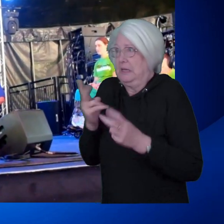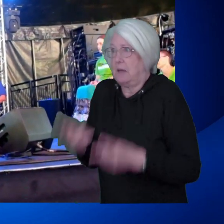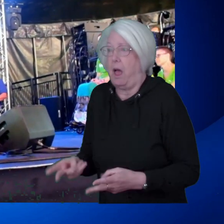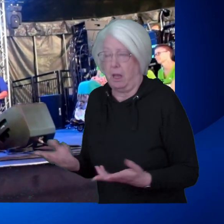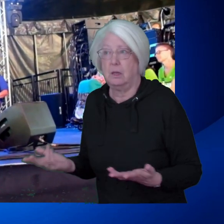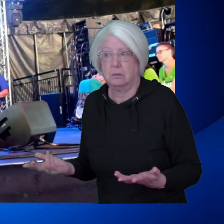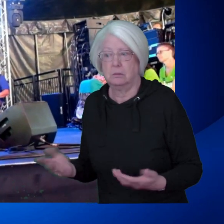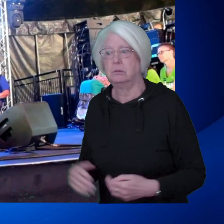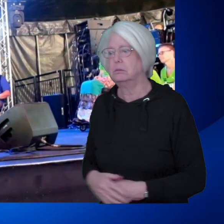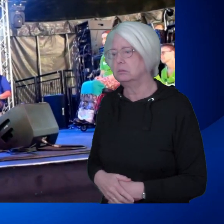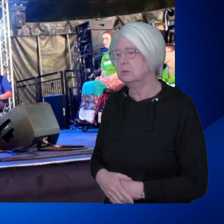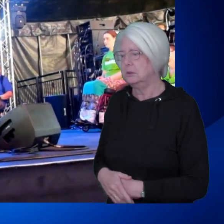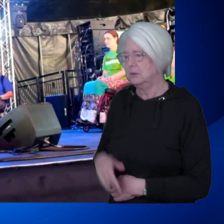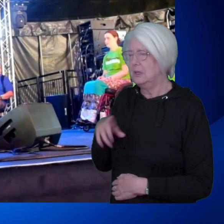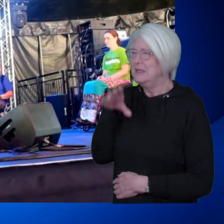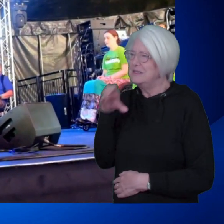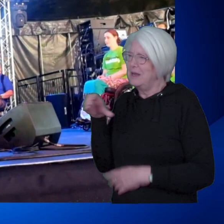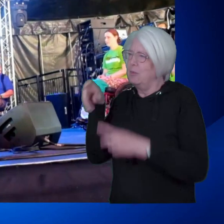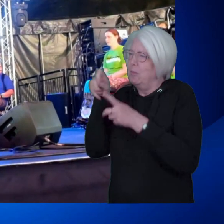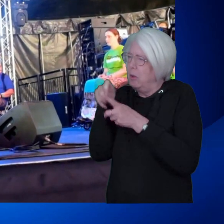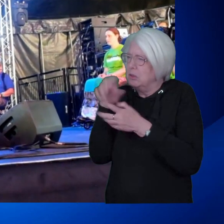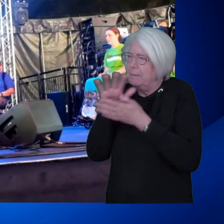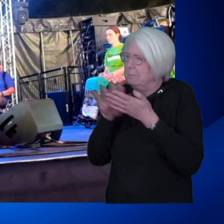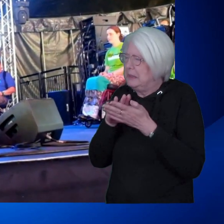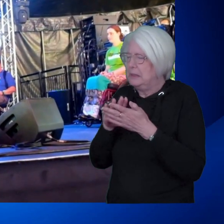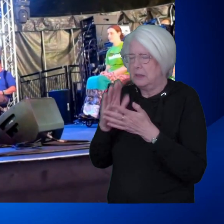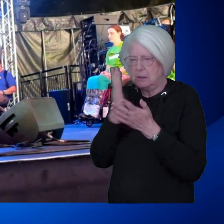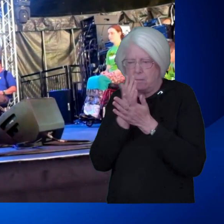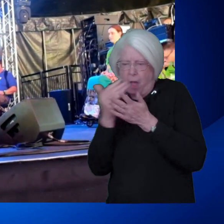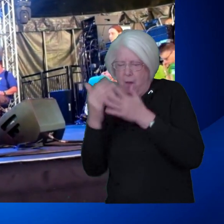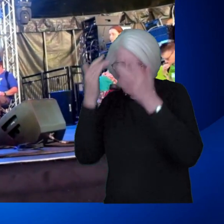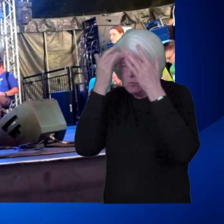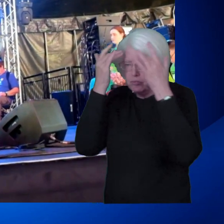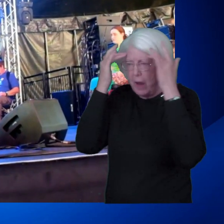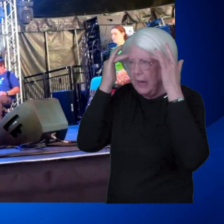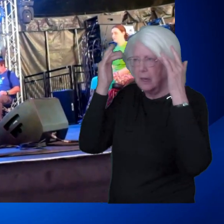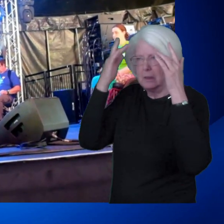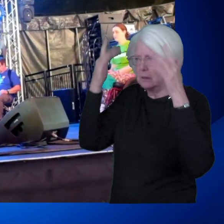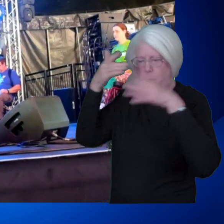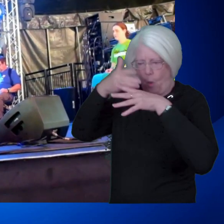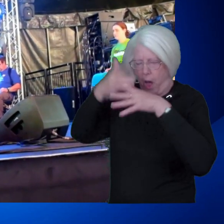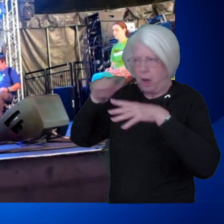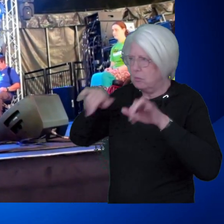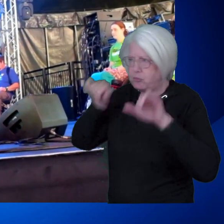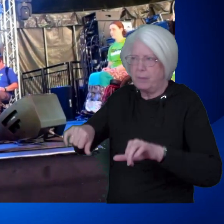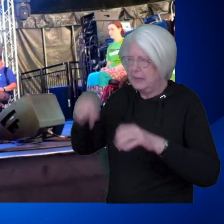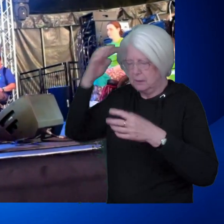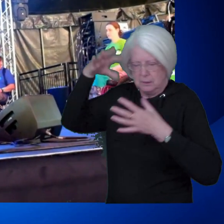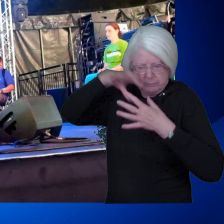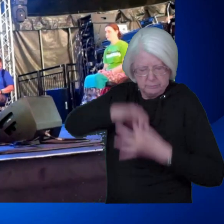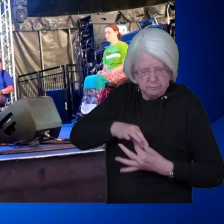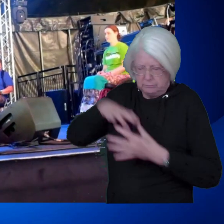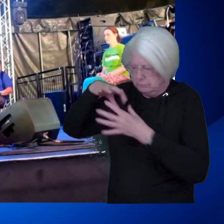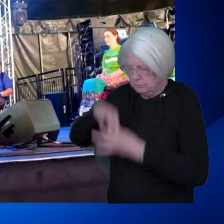died. Cerebral palsy means that some of my brain does not work properly.